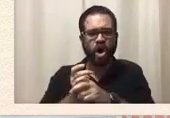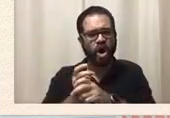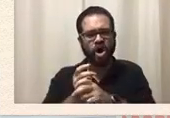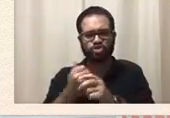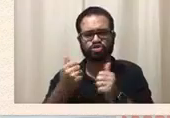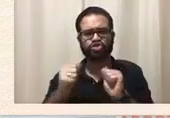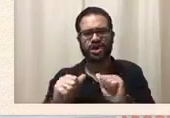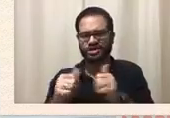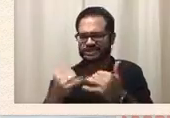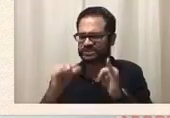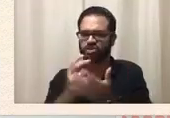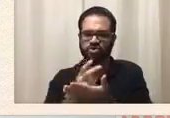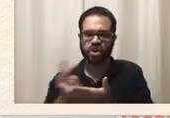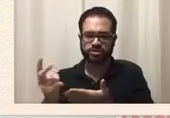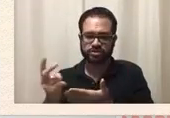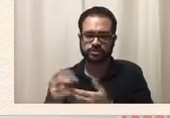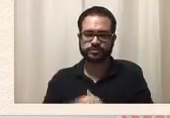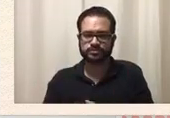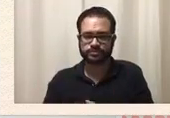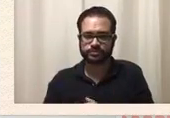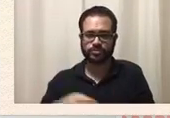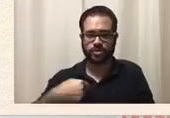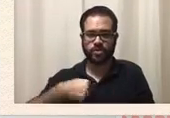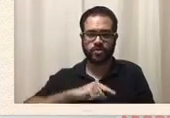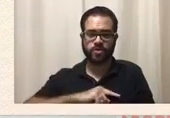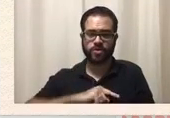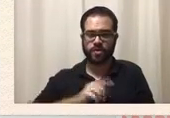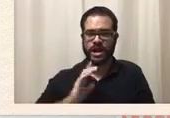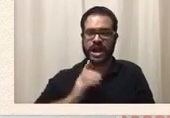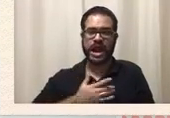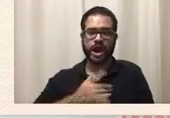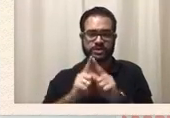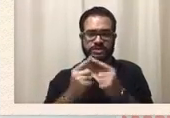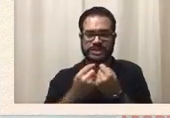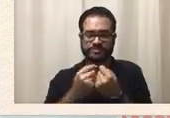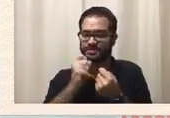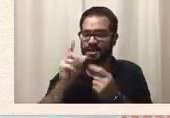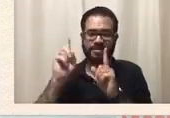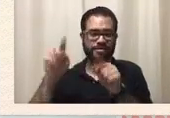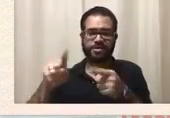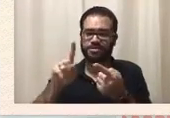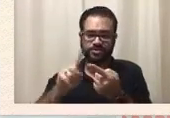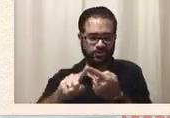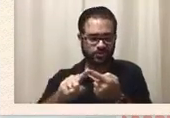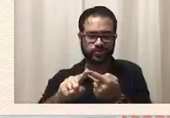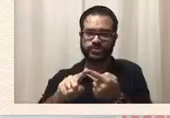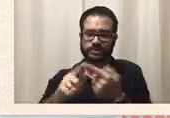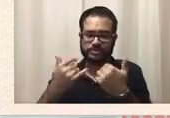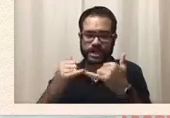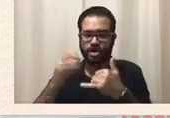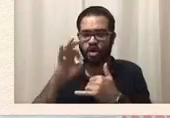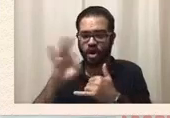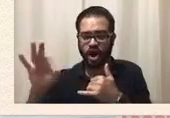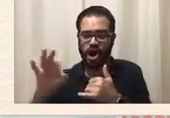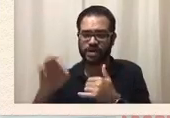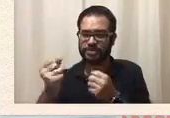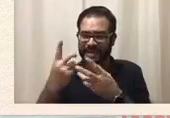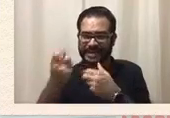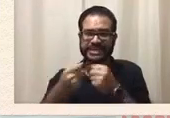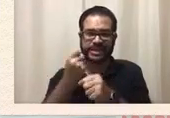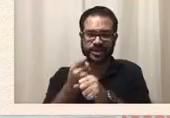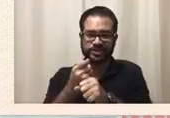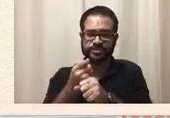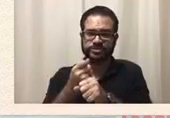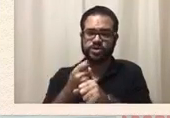to the playoffs in several seasons, we wanted to be the ones to take us.